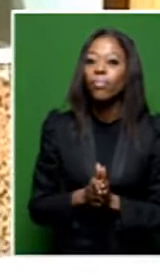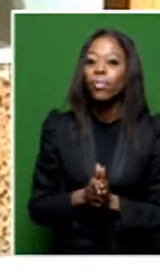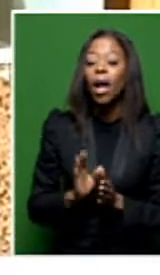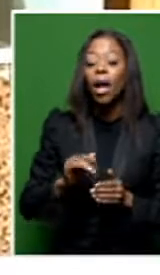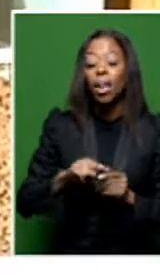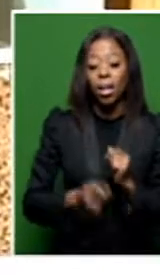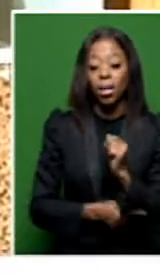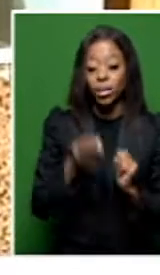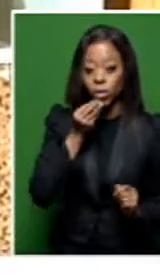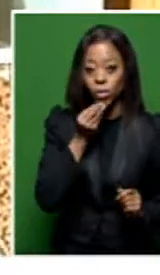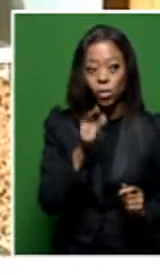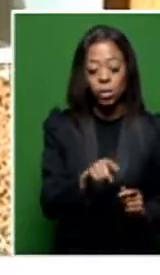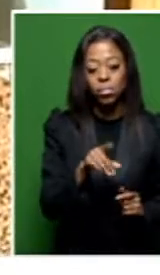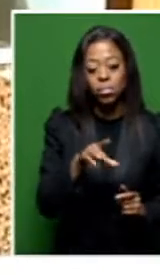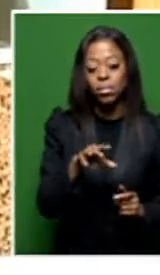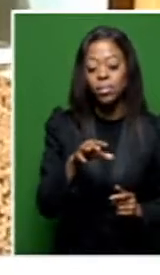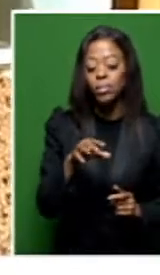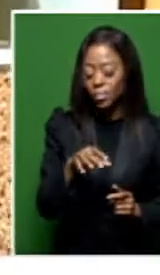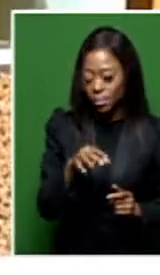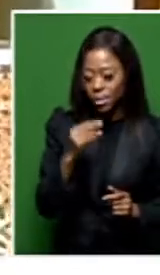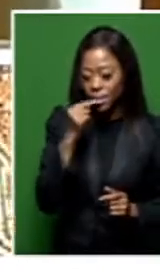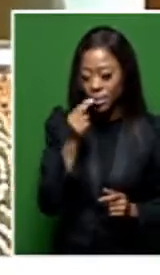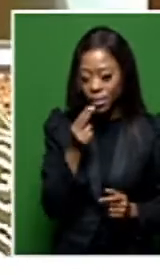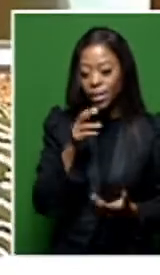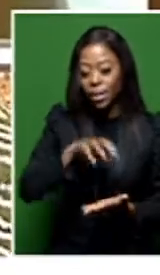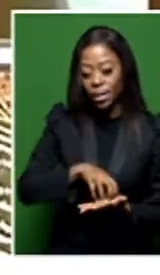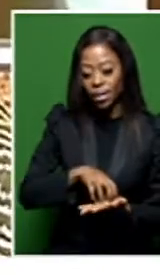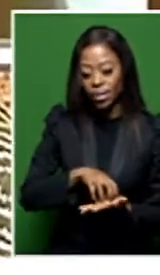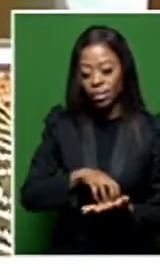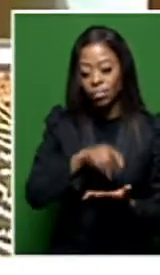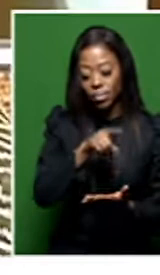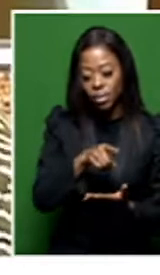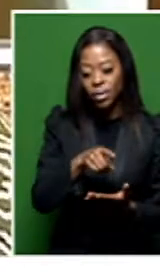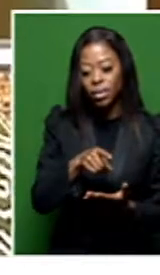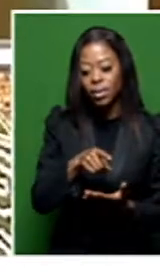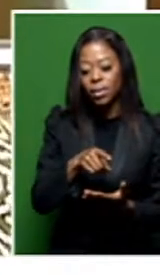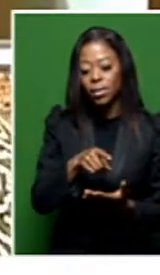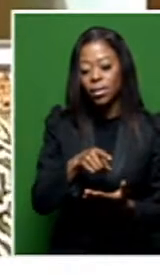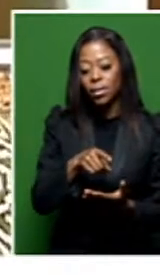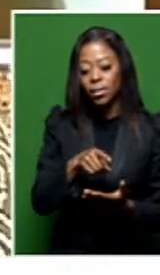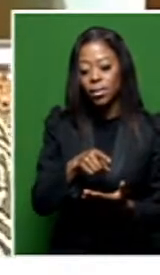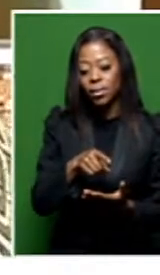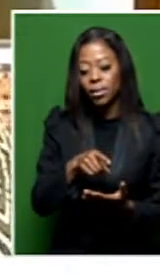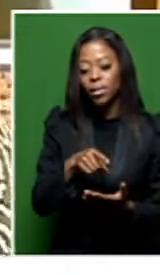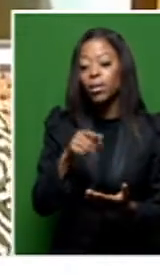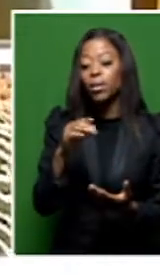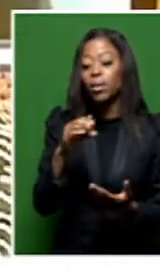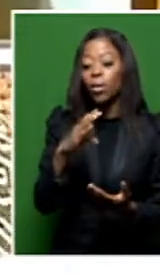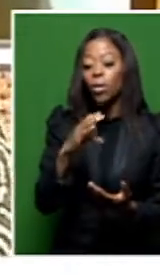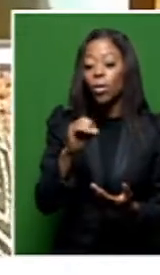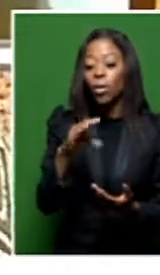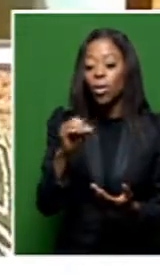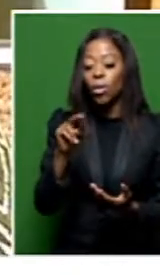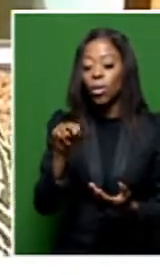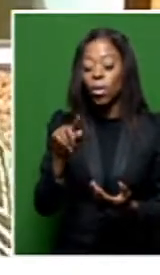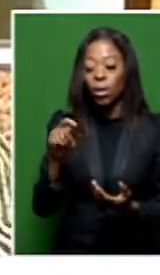I love the chocolate cake, which is a vegan chocolate cake with a ganache, with a coconut ganache.